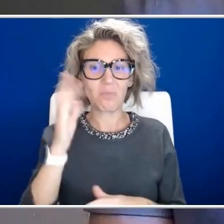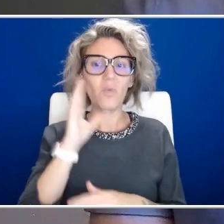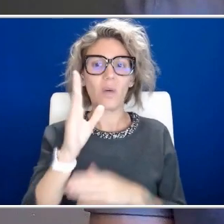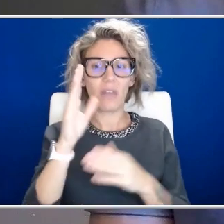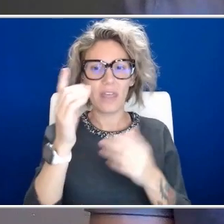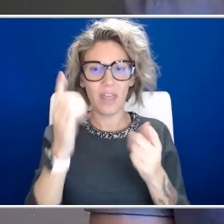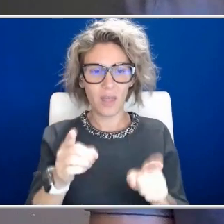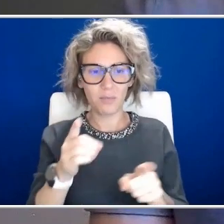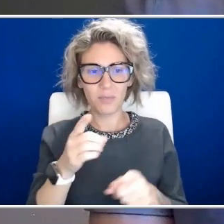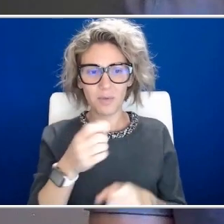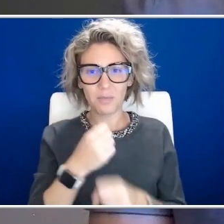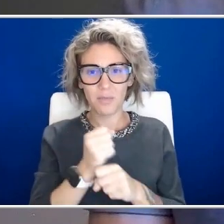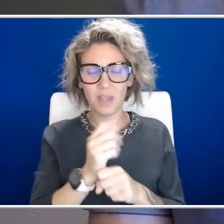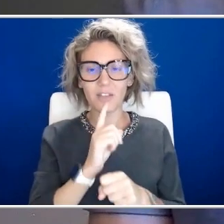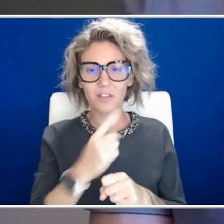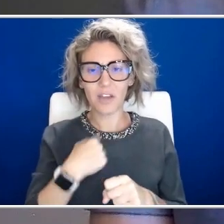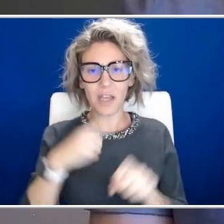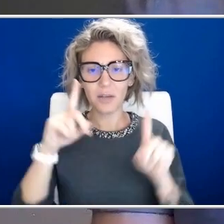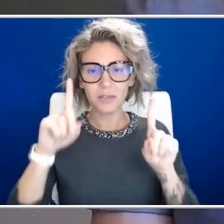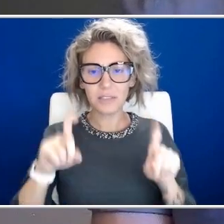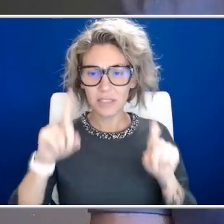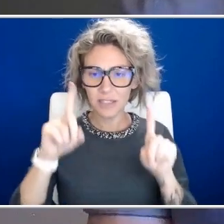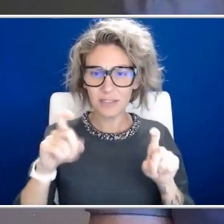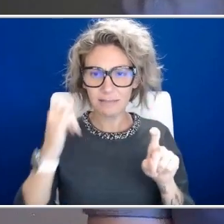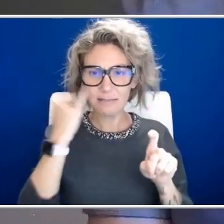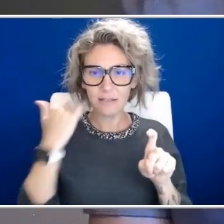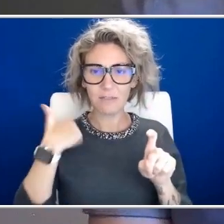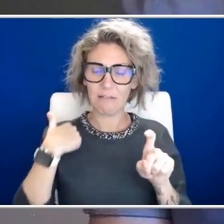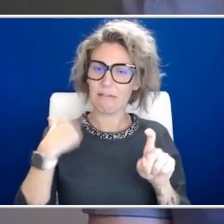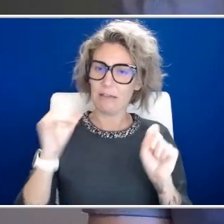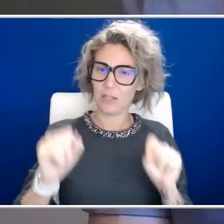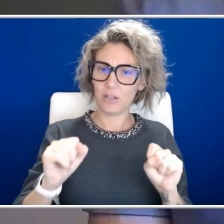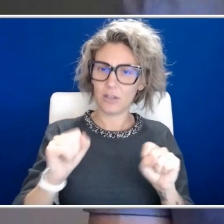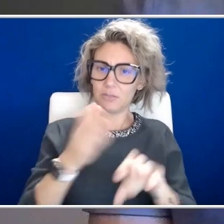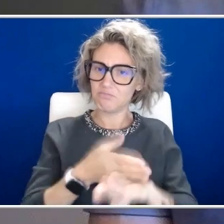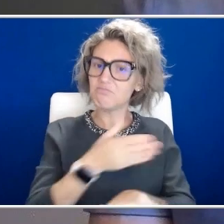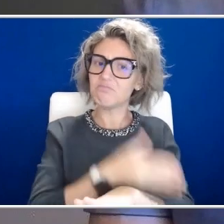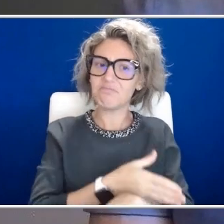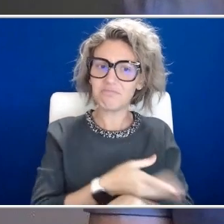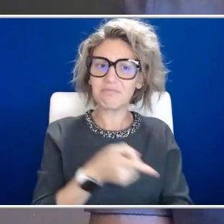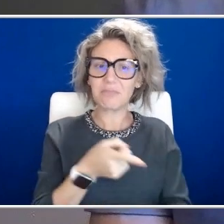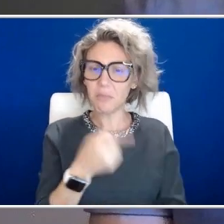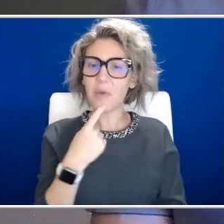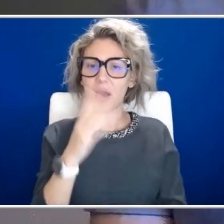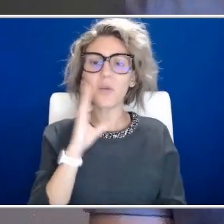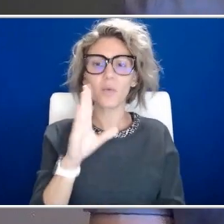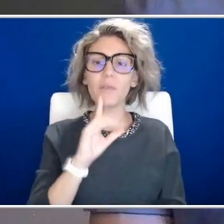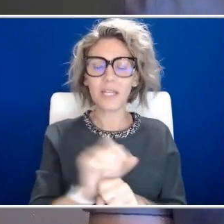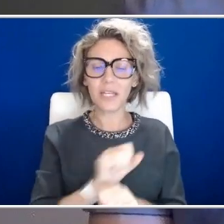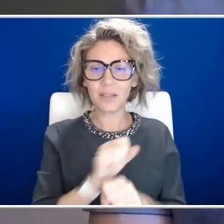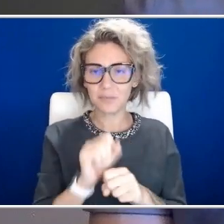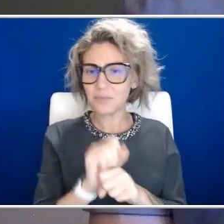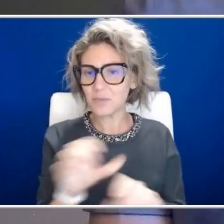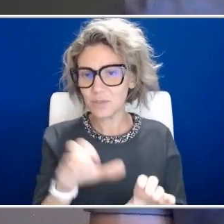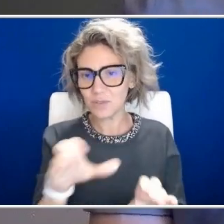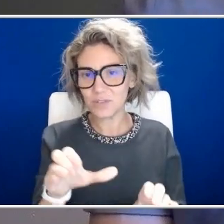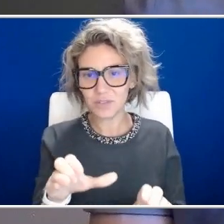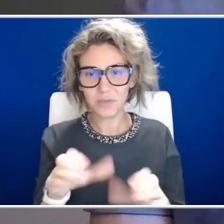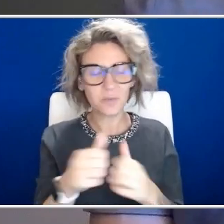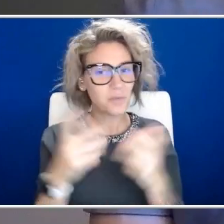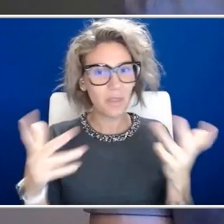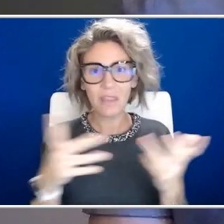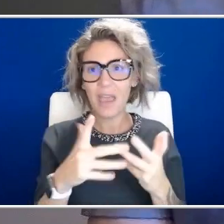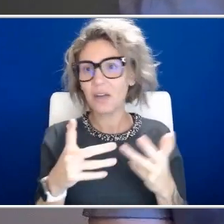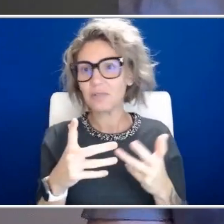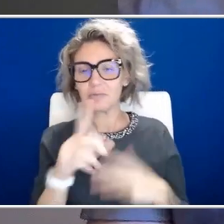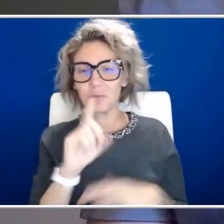make sure that I got tested, because if I could be the one that could make him better, I would absolutely do that, no questions asked. I did